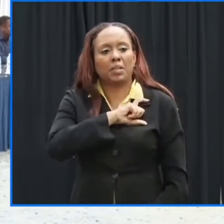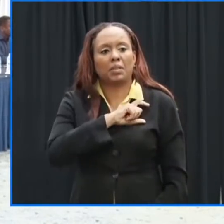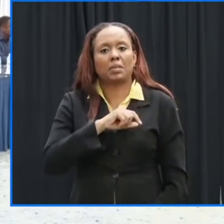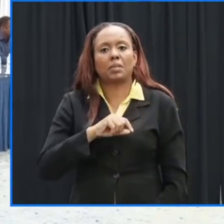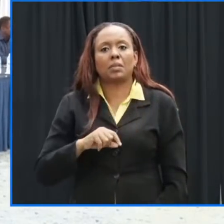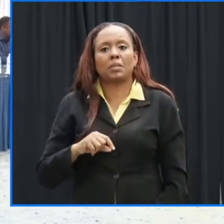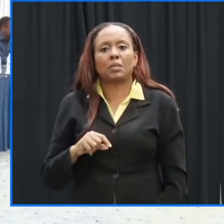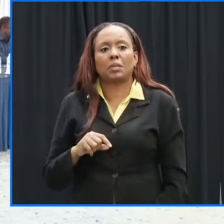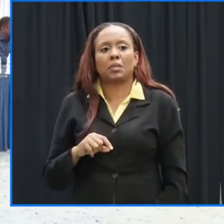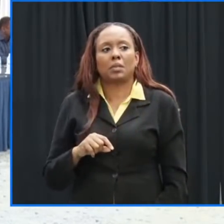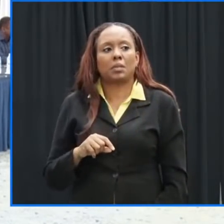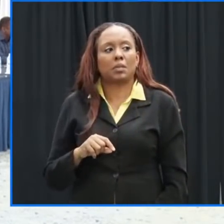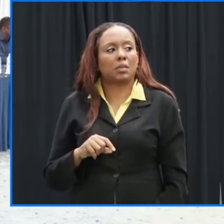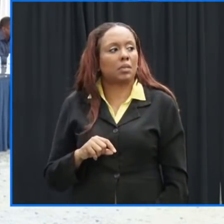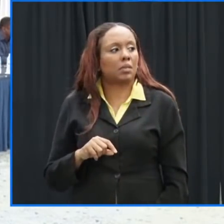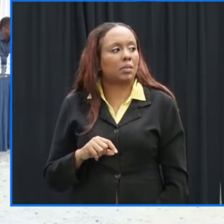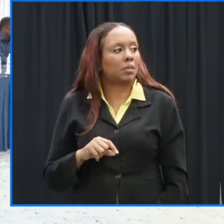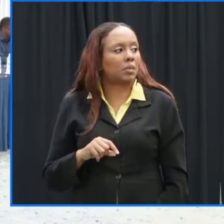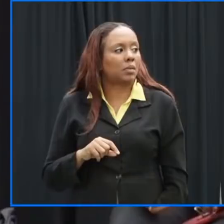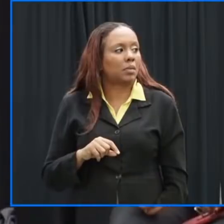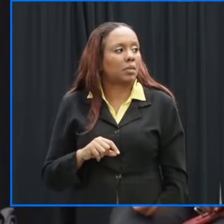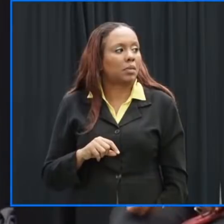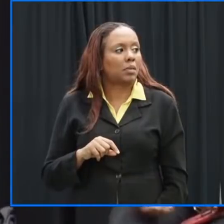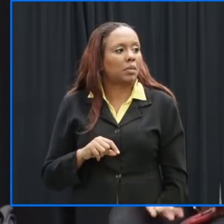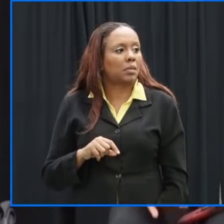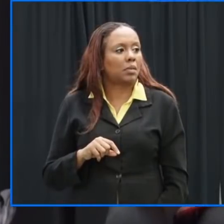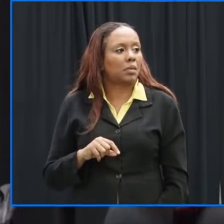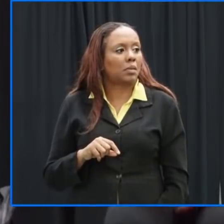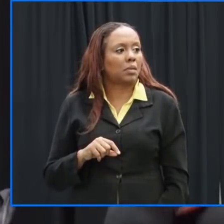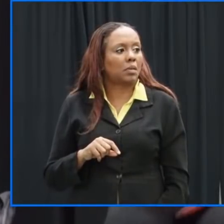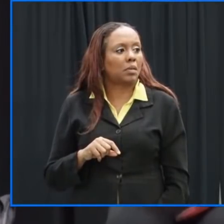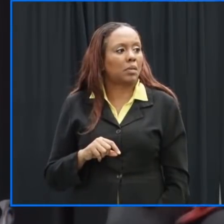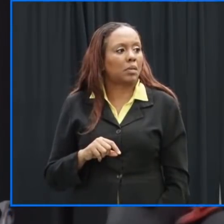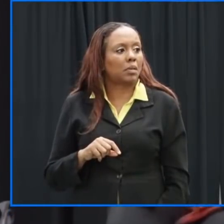for everyone to report and, as well, haven't they?